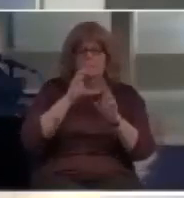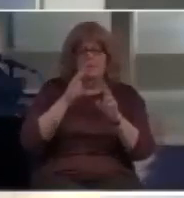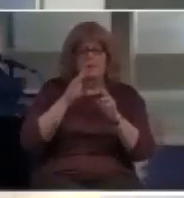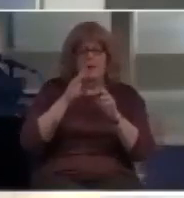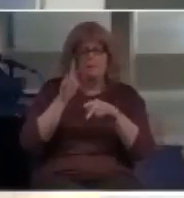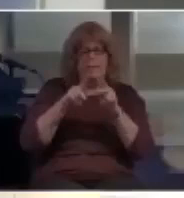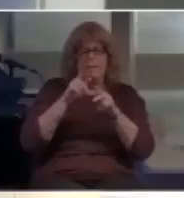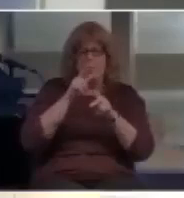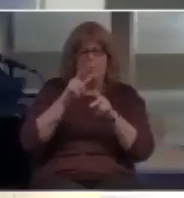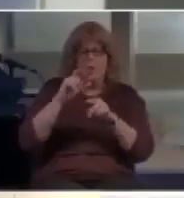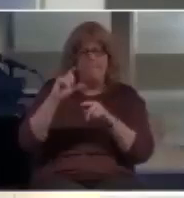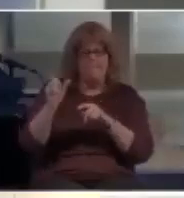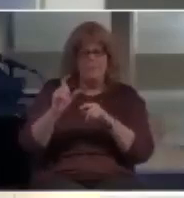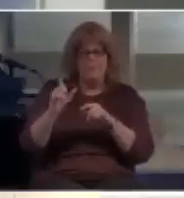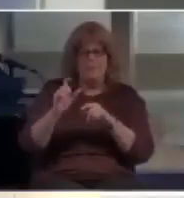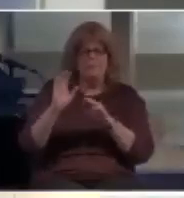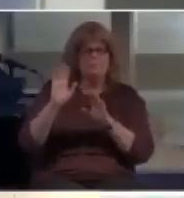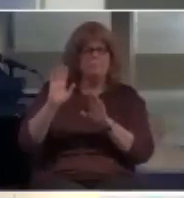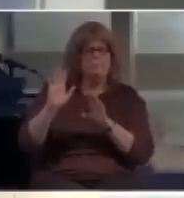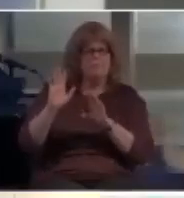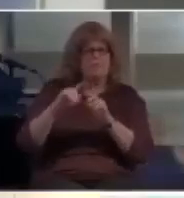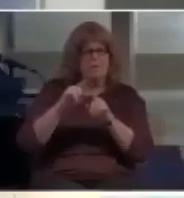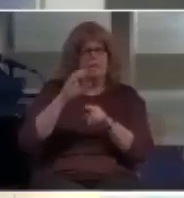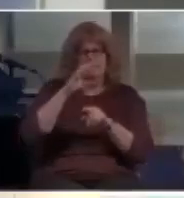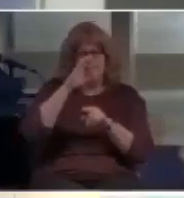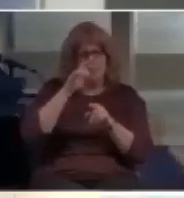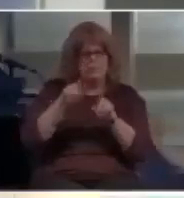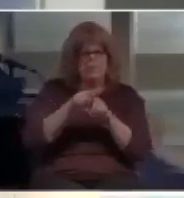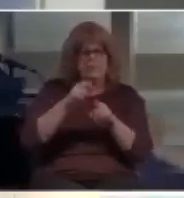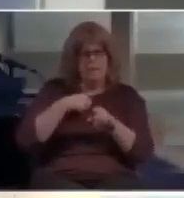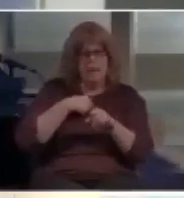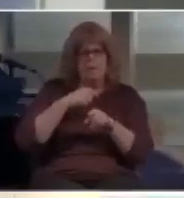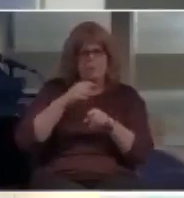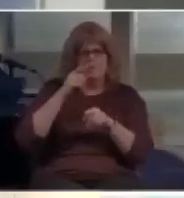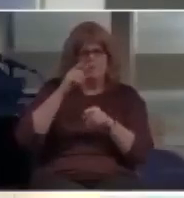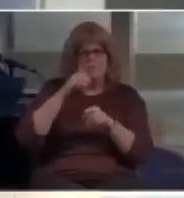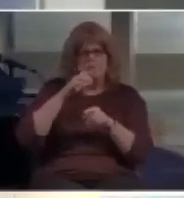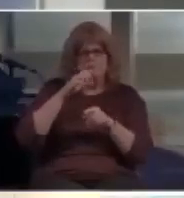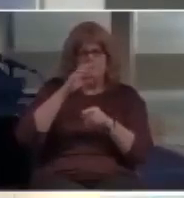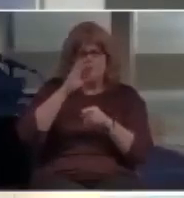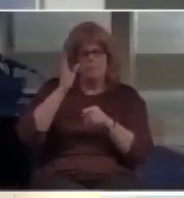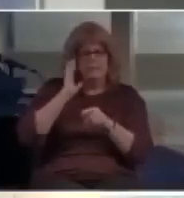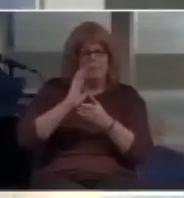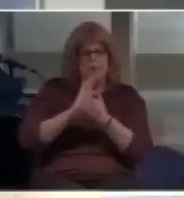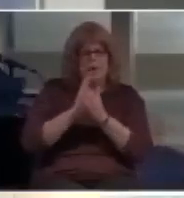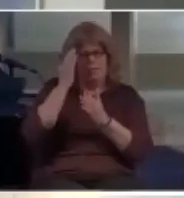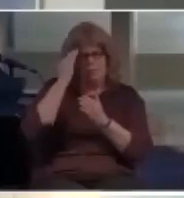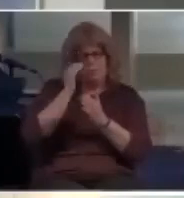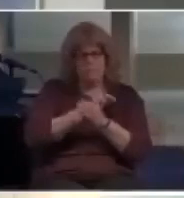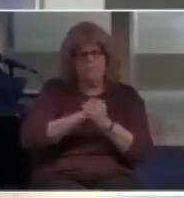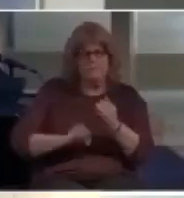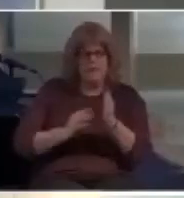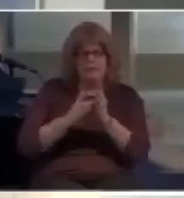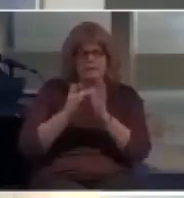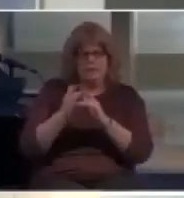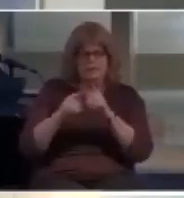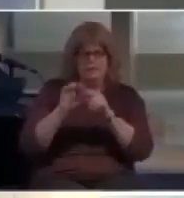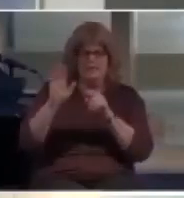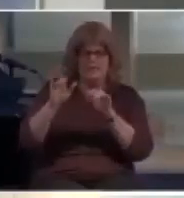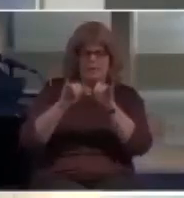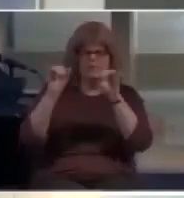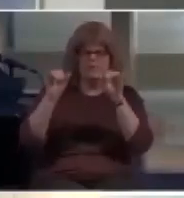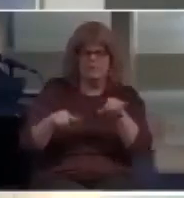people who are Muslim. They are deceived, just like I was deceived before I came to Messiah Jesus. But the system that